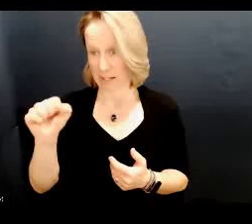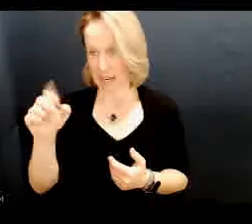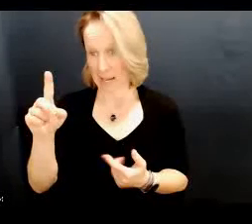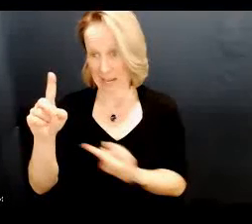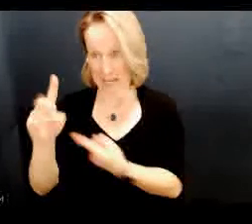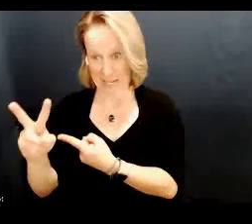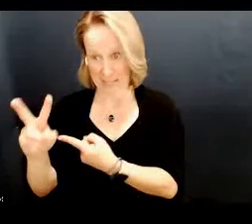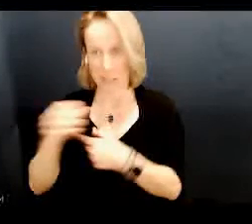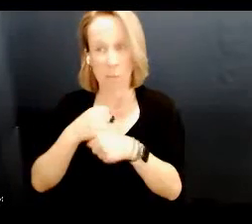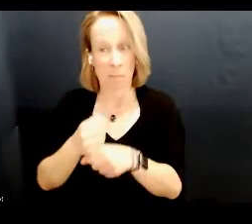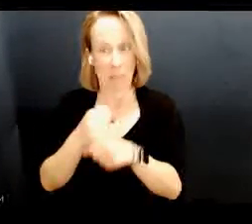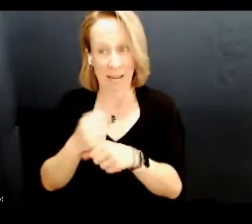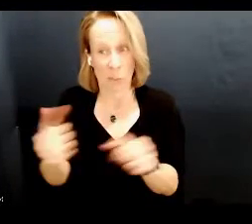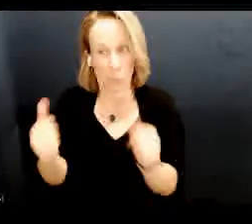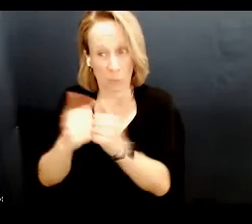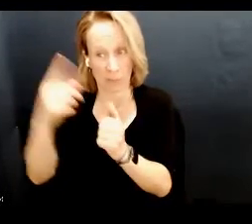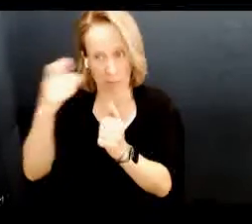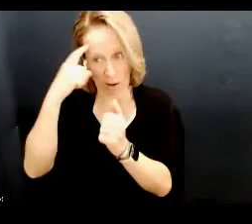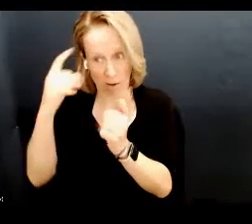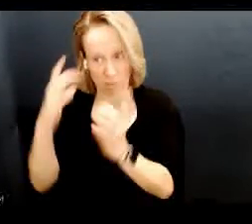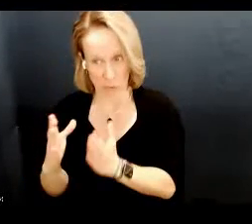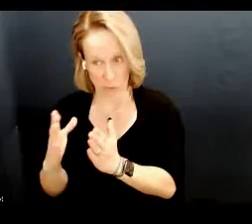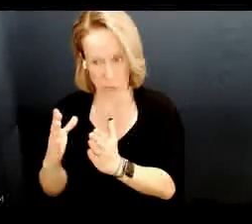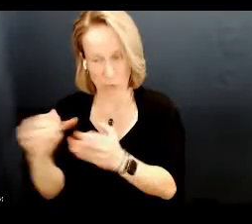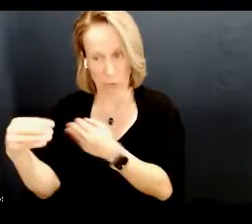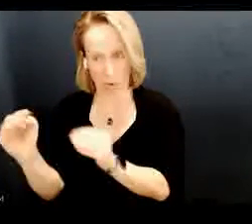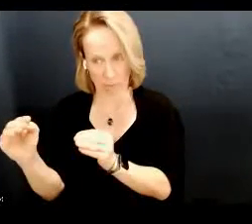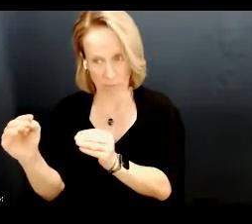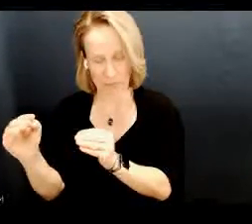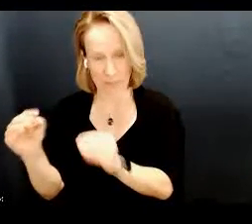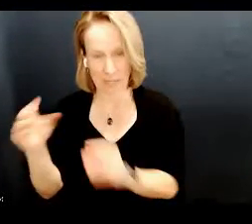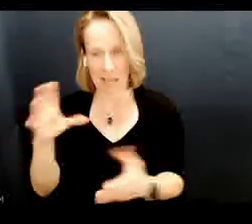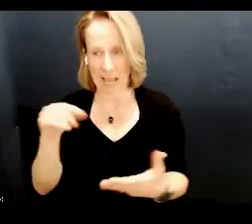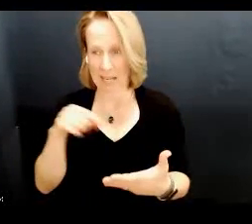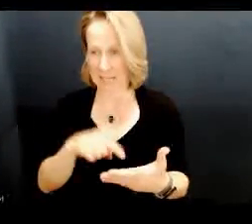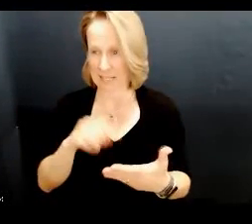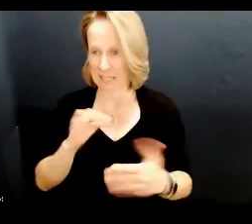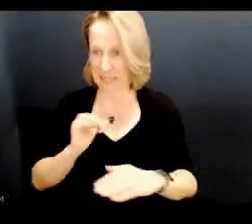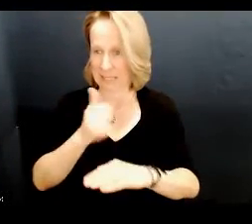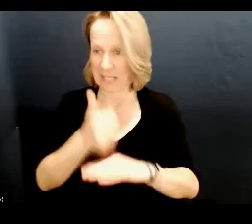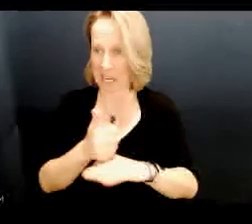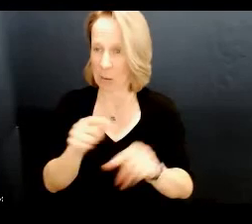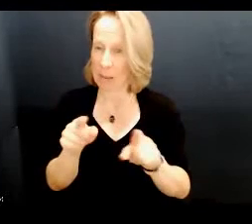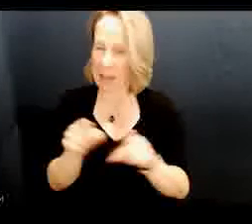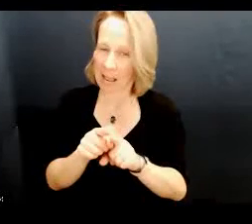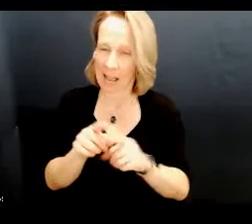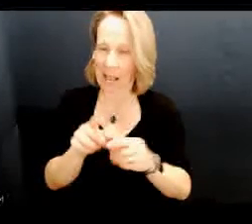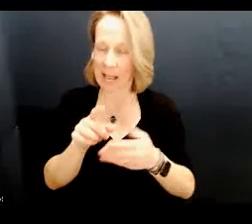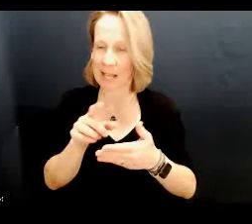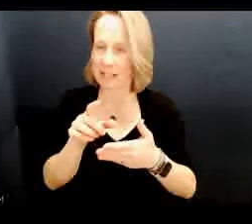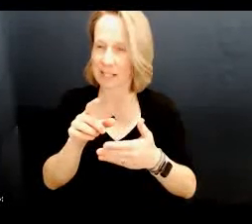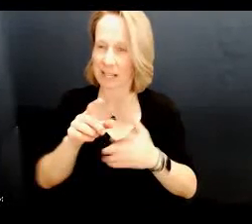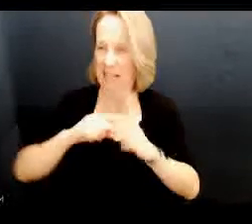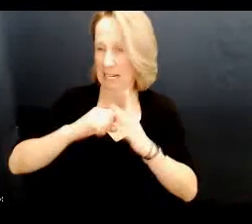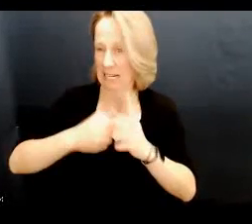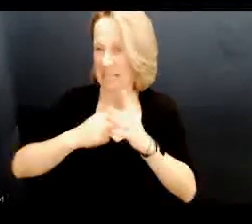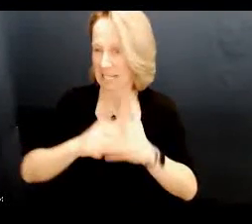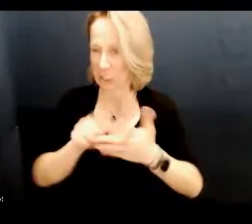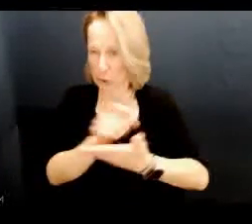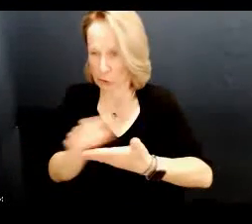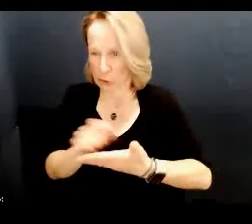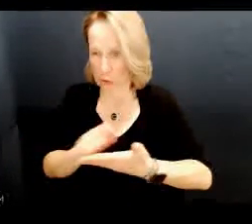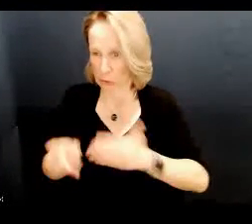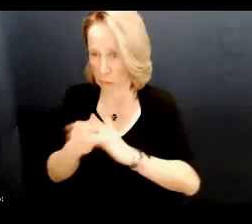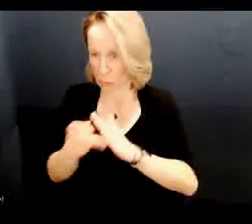office. And it's really designed to be kind of like a draft protocol for communities to use. And